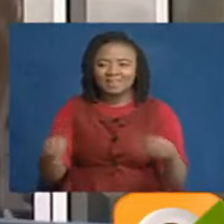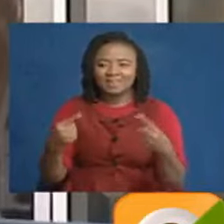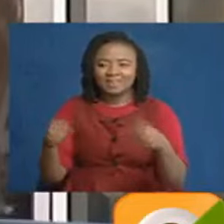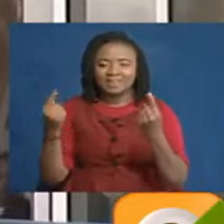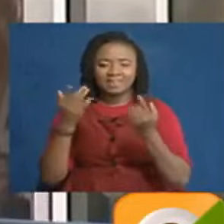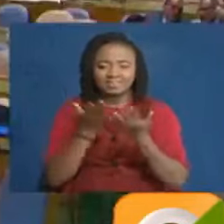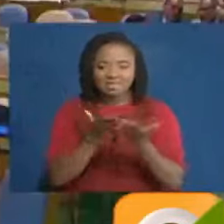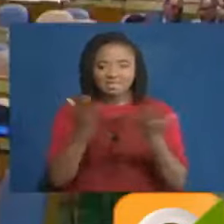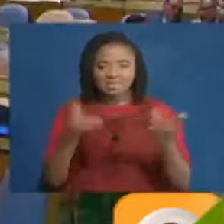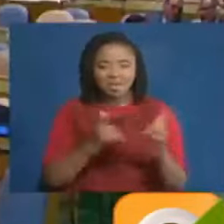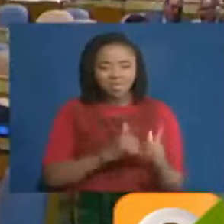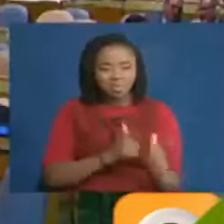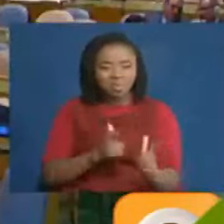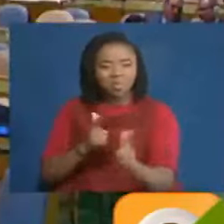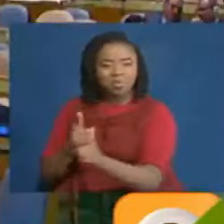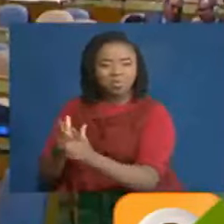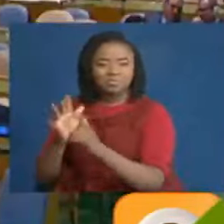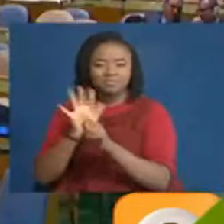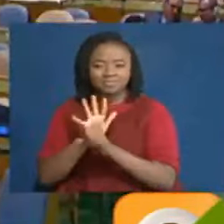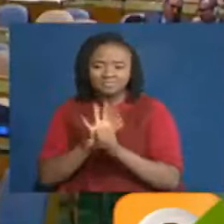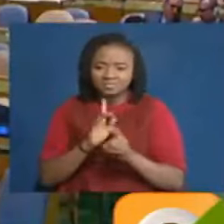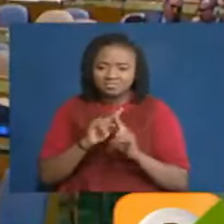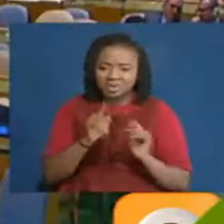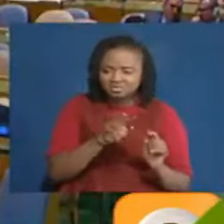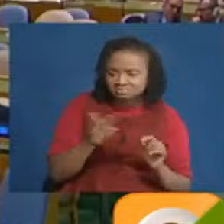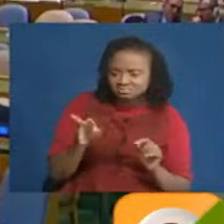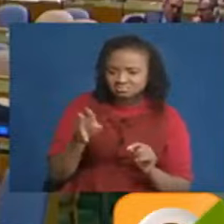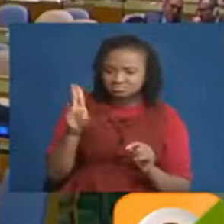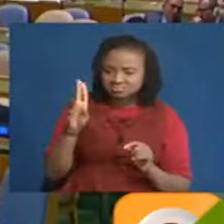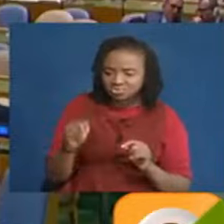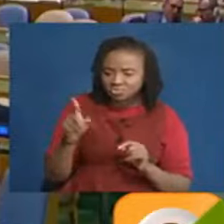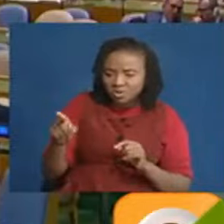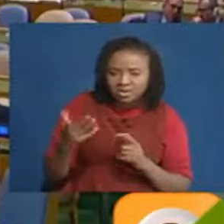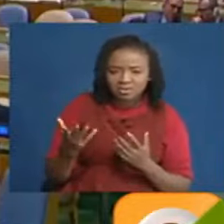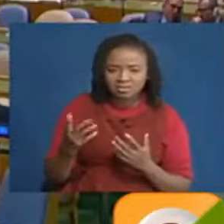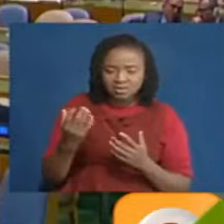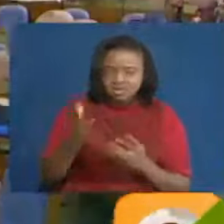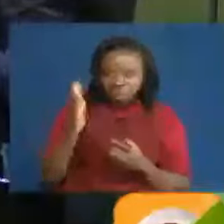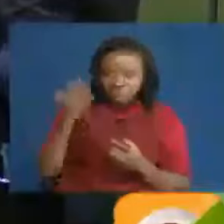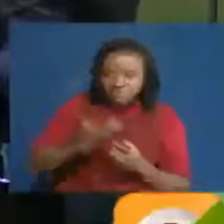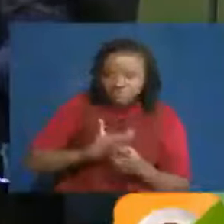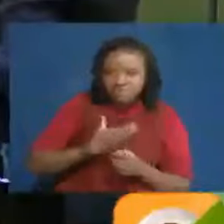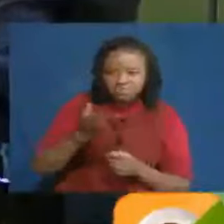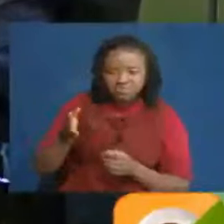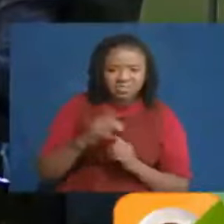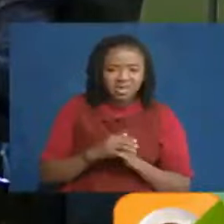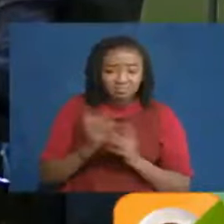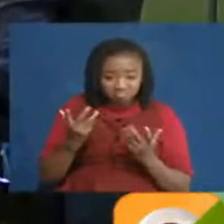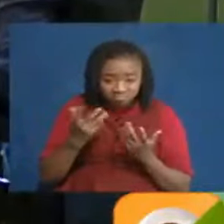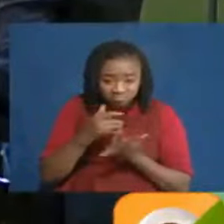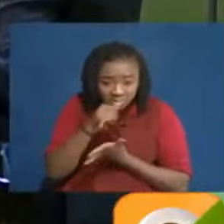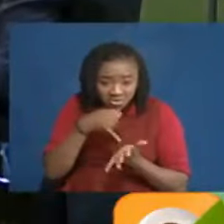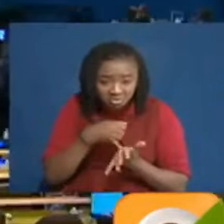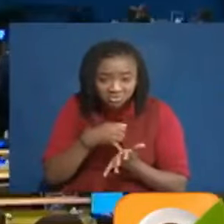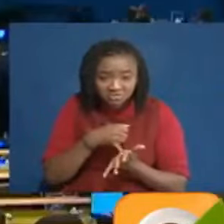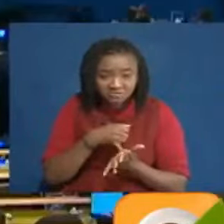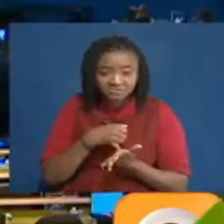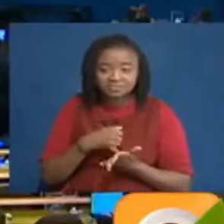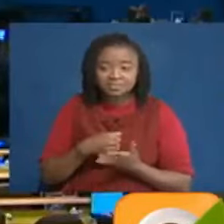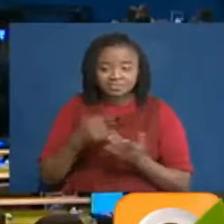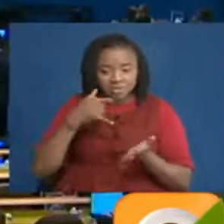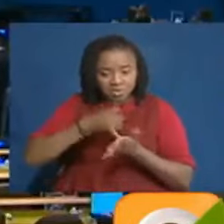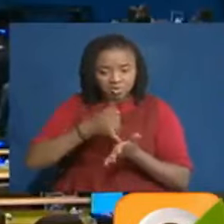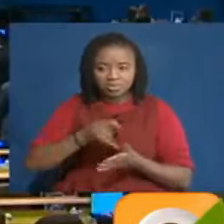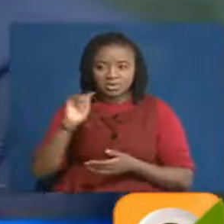is increasingly coming under criticism for its impotence. Kenya among those clamoring for a reform of the